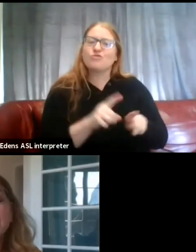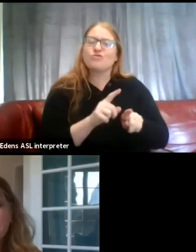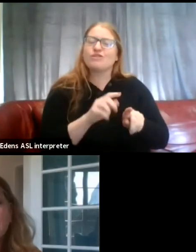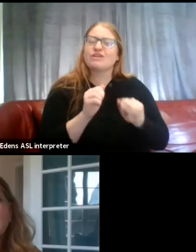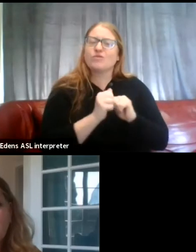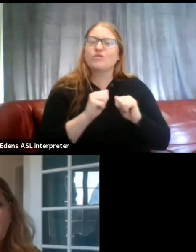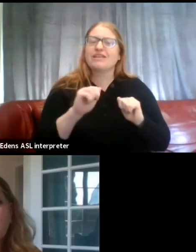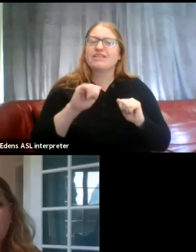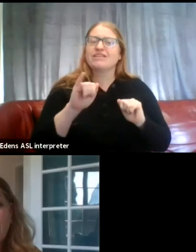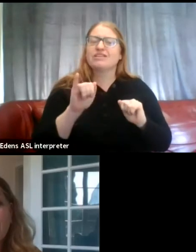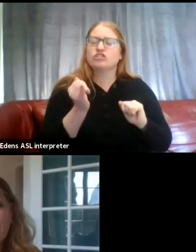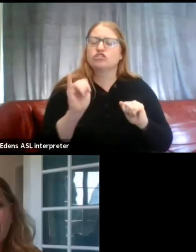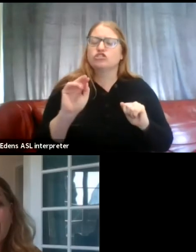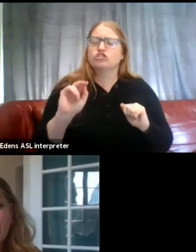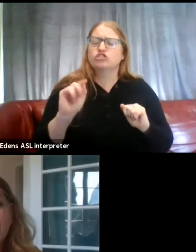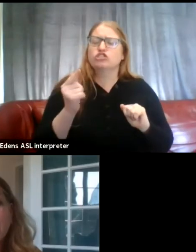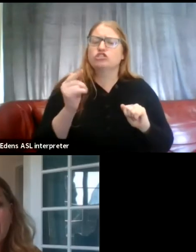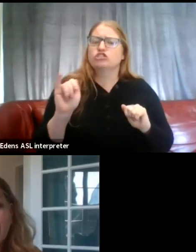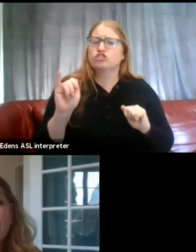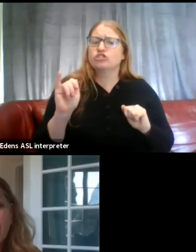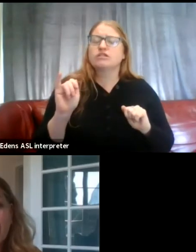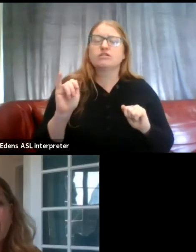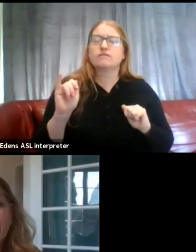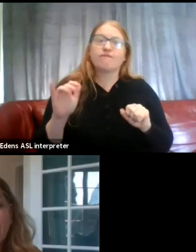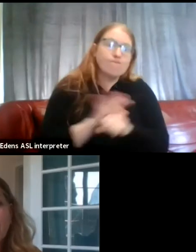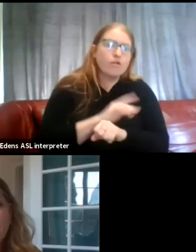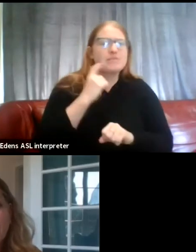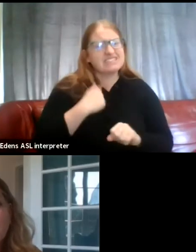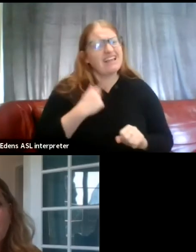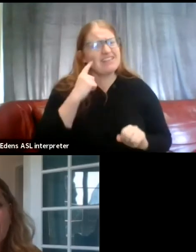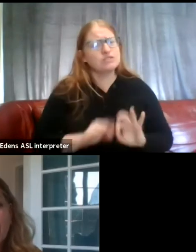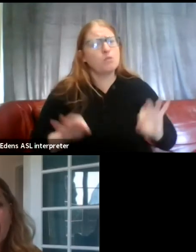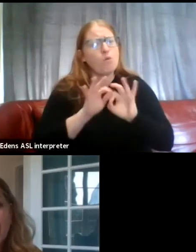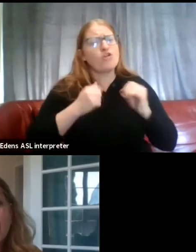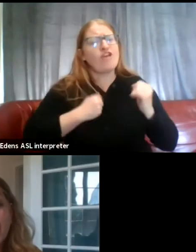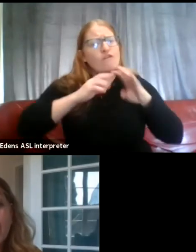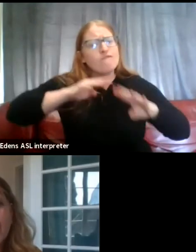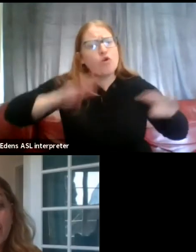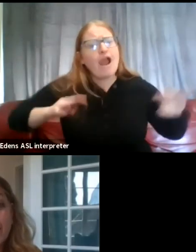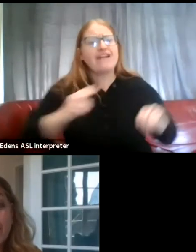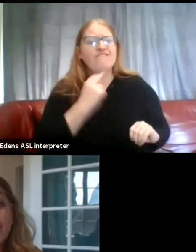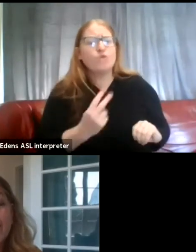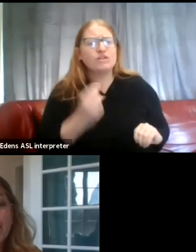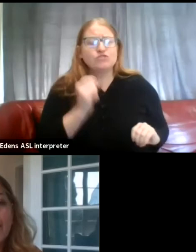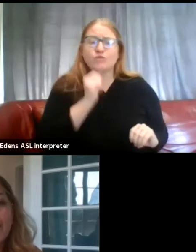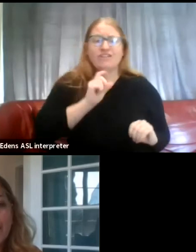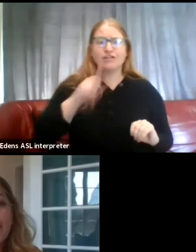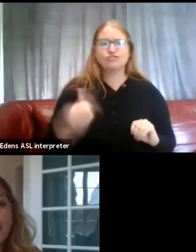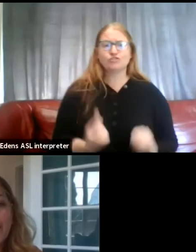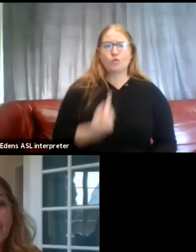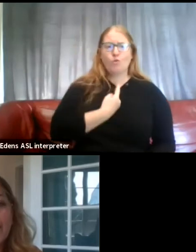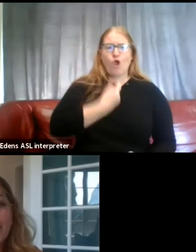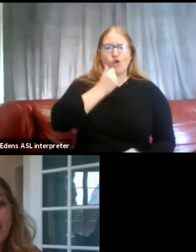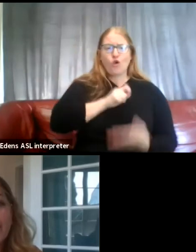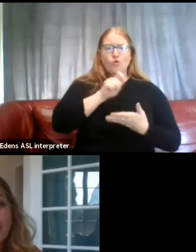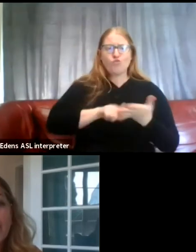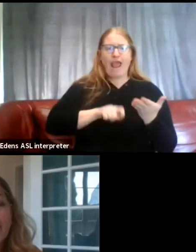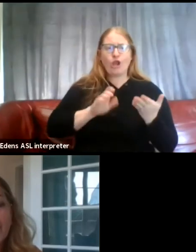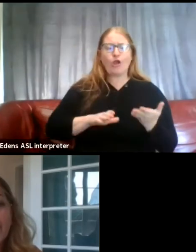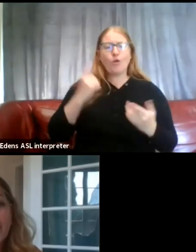I actually do think it's incredibly important to have varied voices in the room so people aren't like the one girl writer or the one Indian writer or